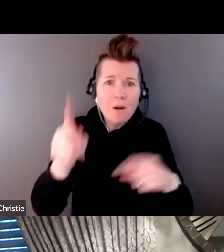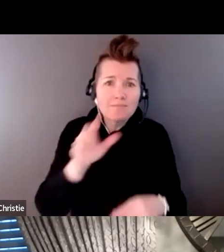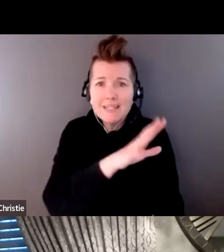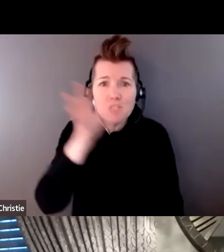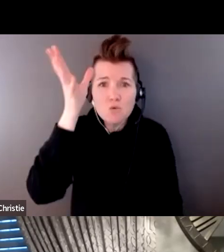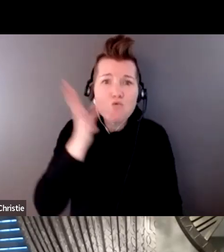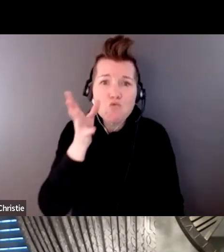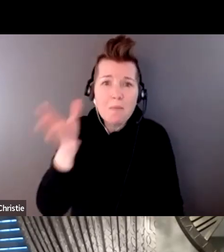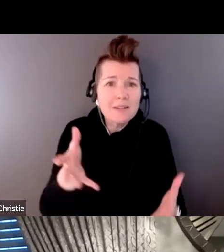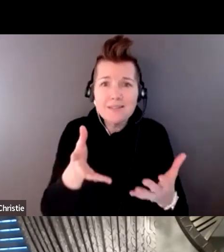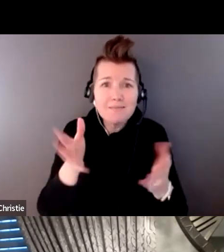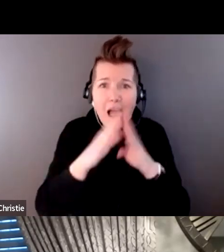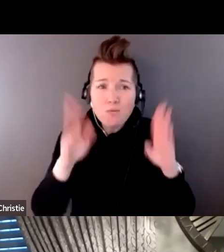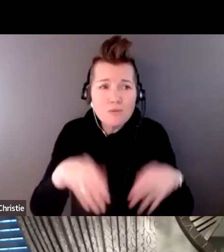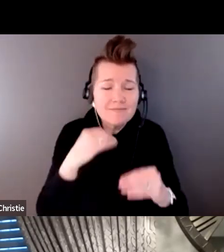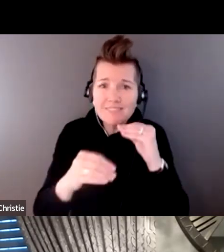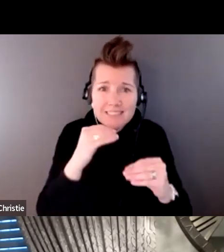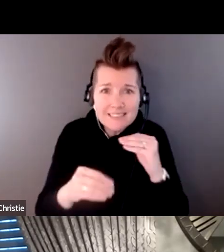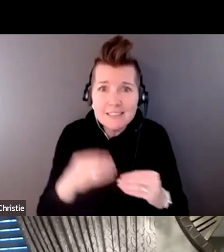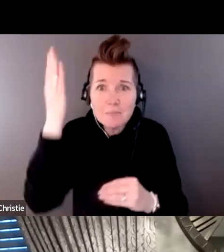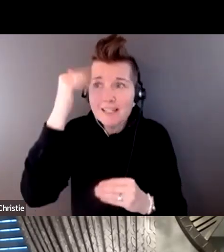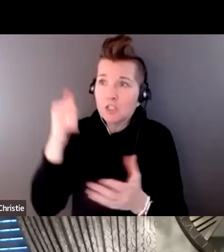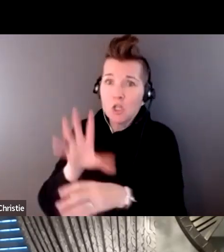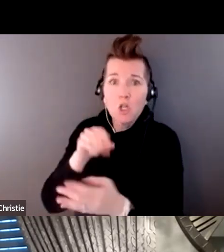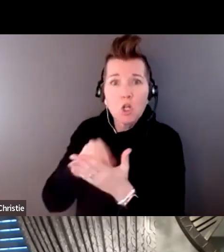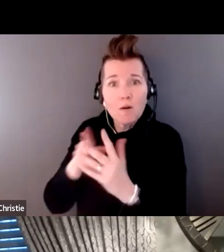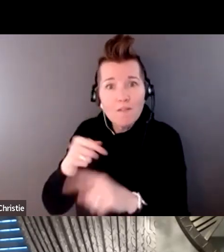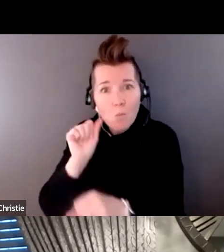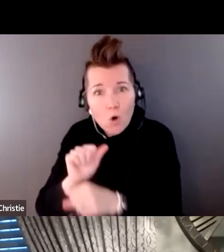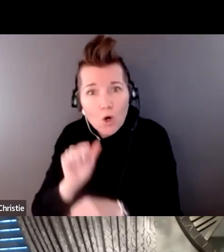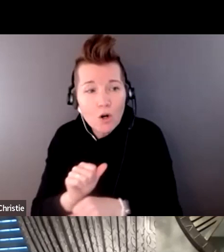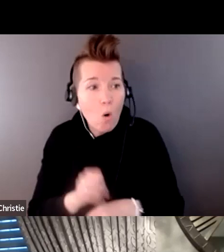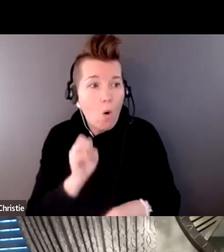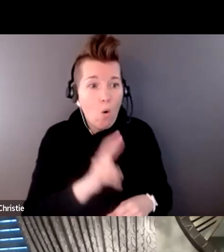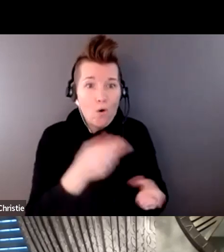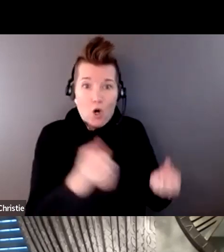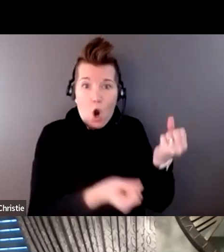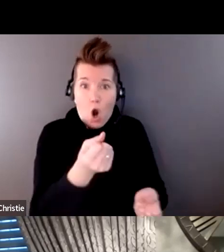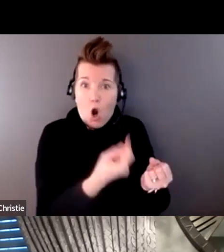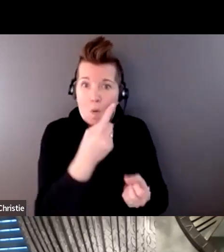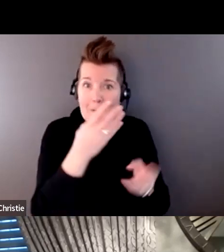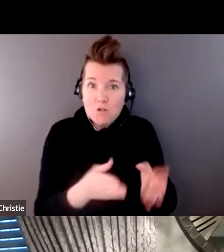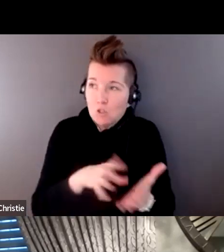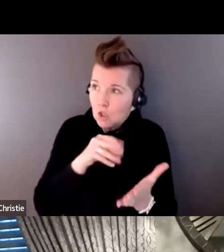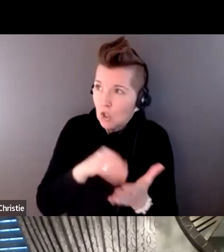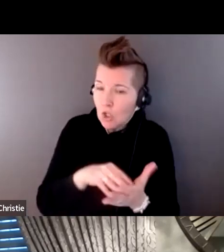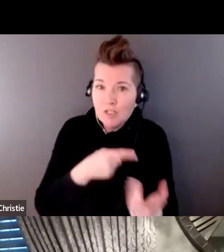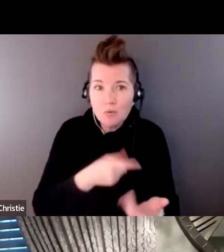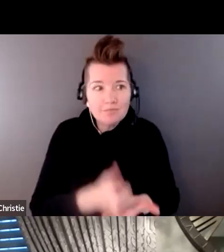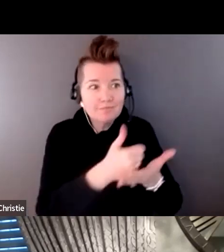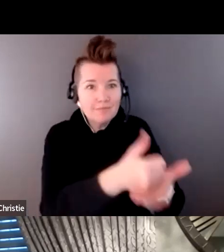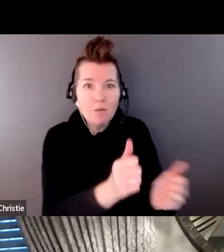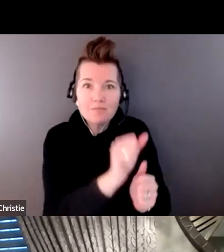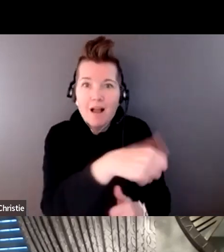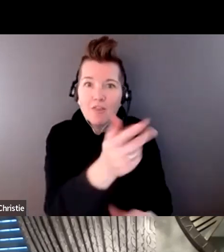then another one was like, I'm helping people with their vehicles. Like, I know what to do now. People are calling me. So you could see the value going up in